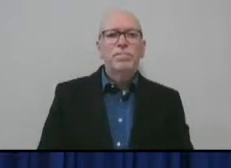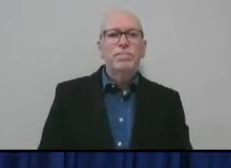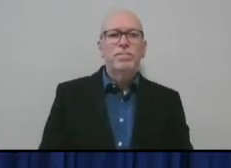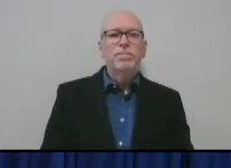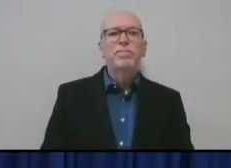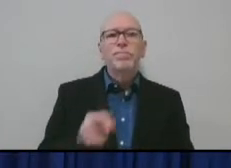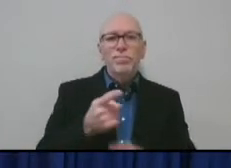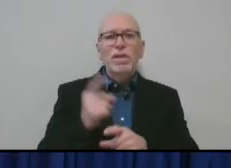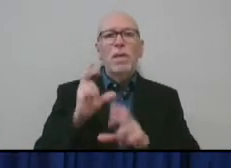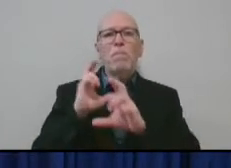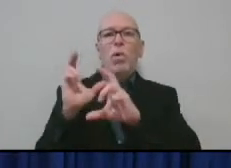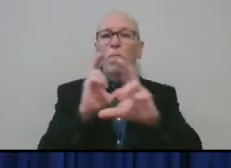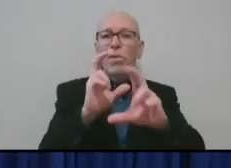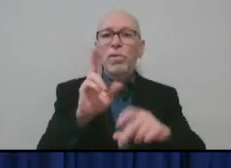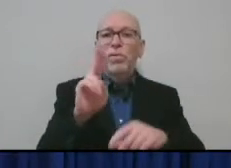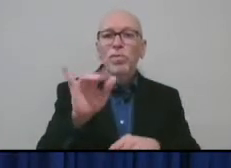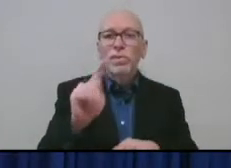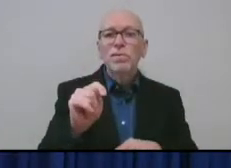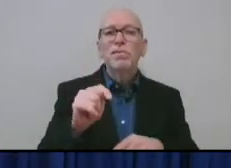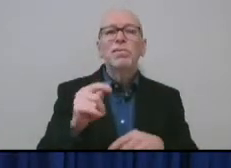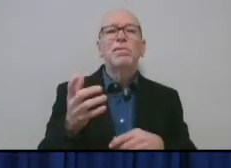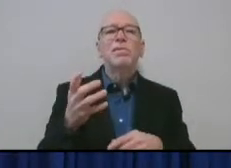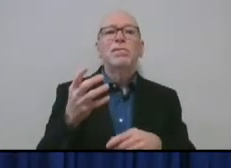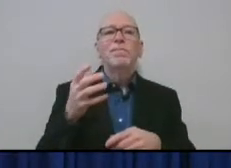and the aging, the